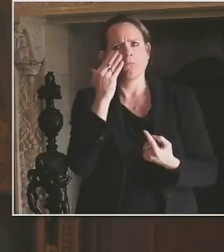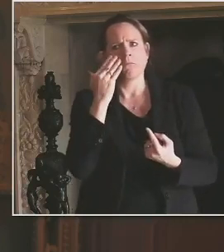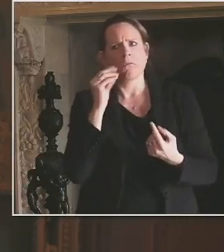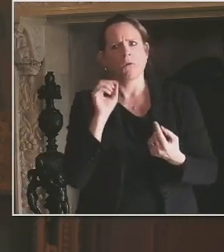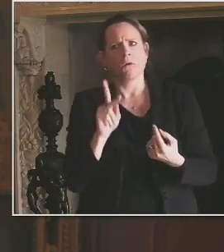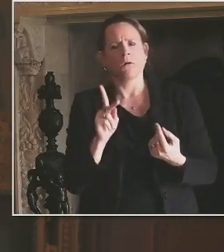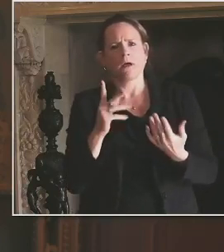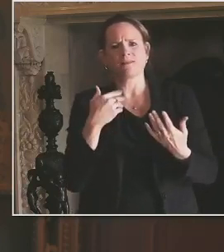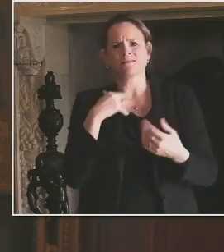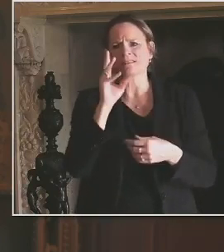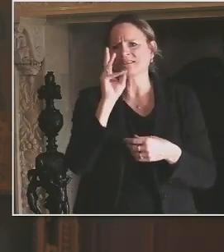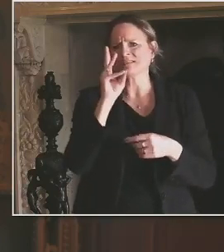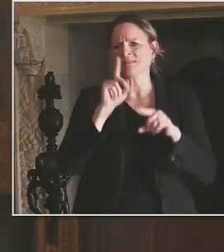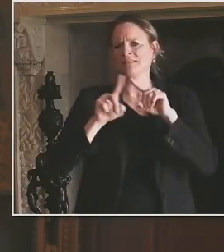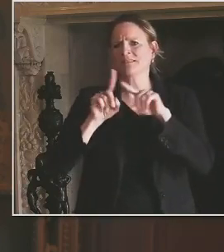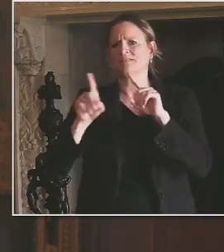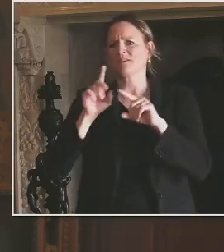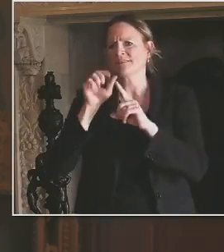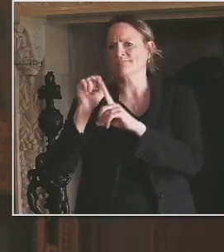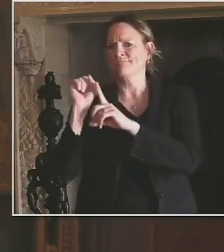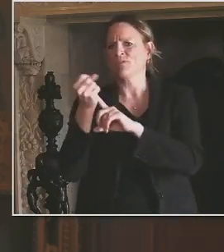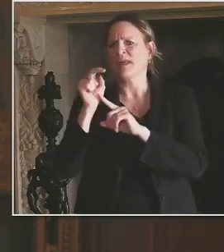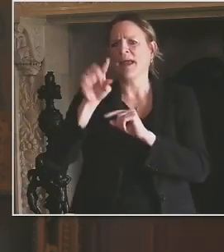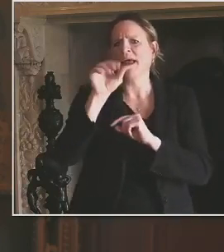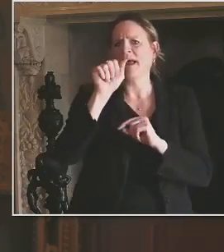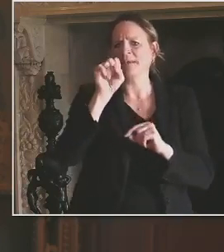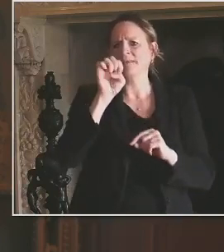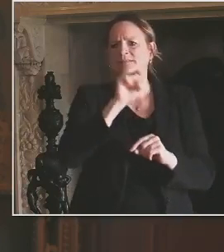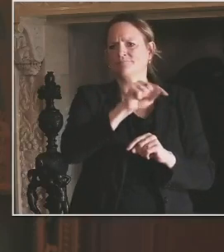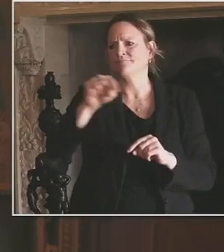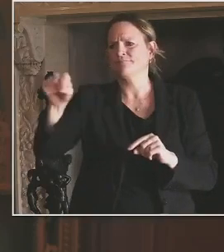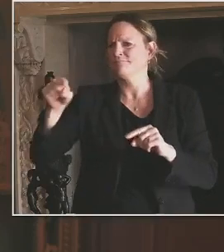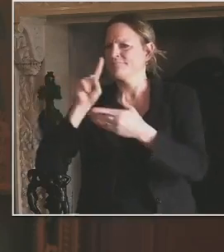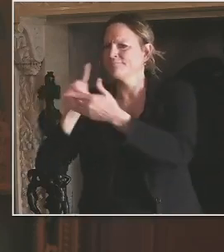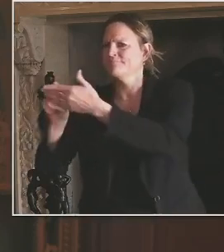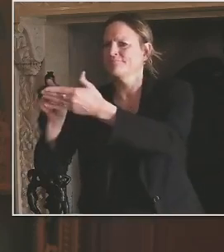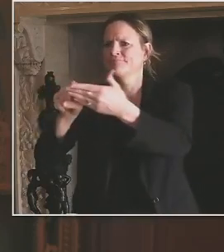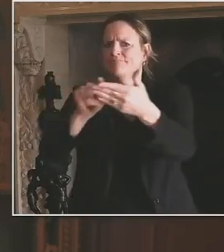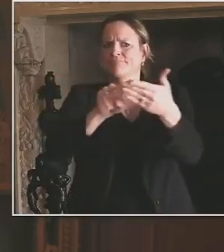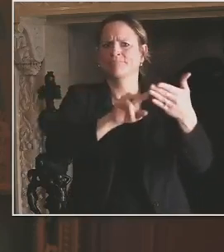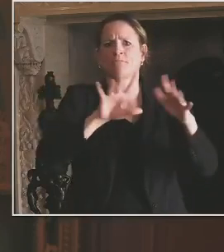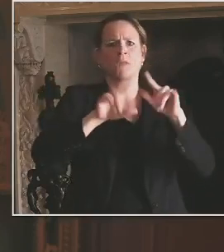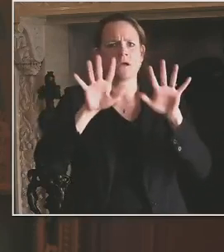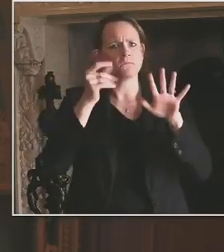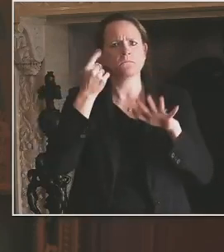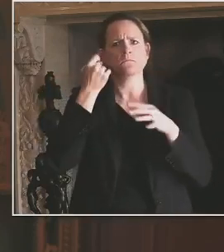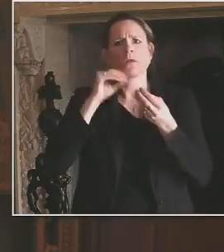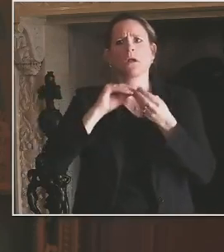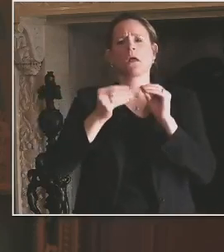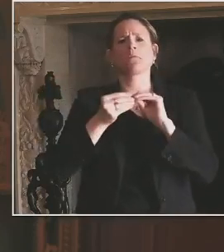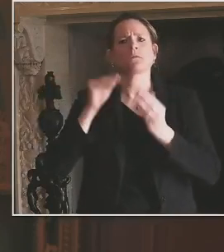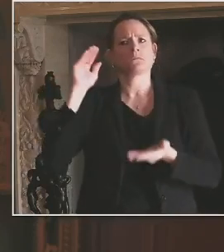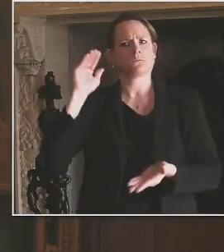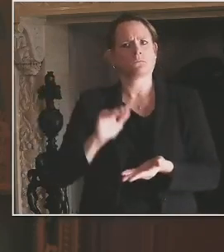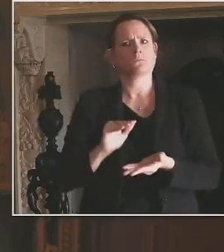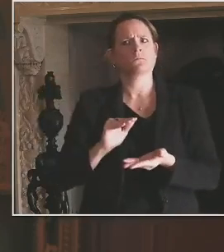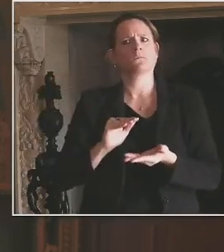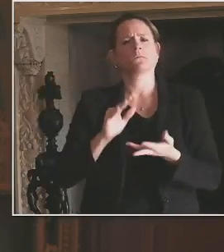we're trying to stop transmission and investigate. But those numbers have been small, limited to one or two patients or residents.